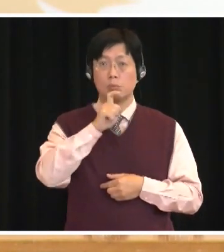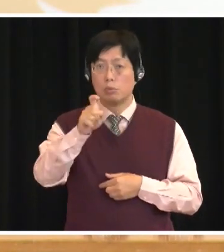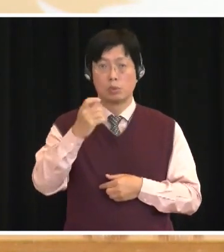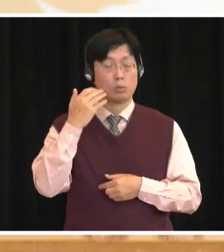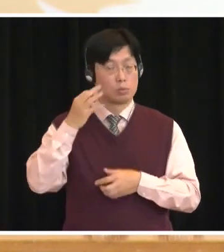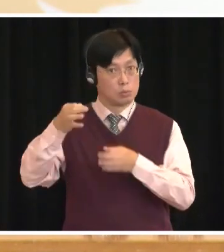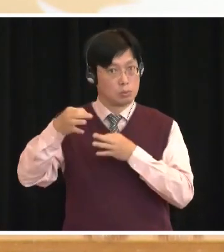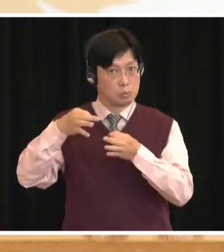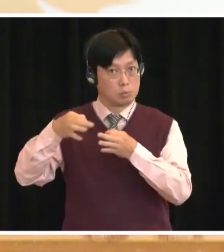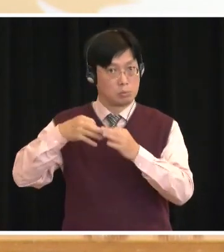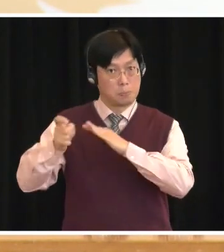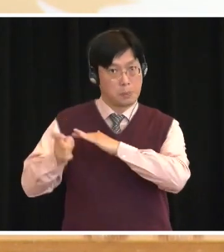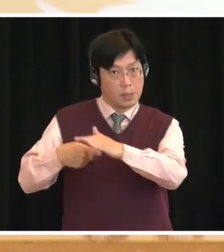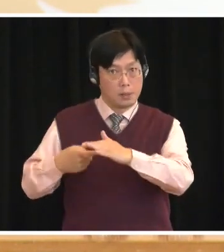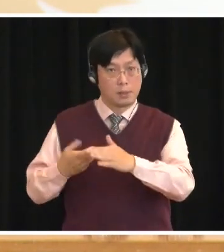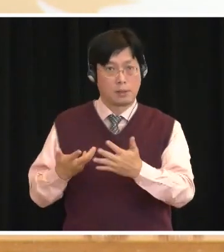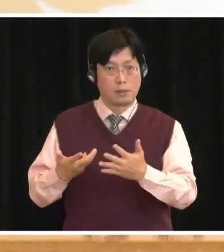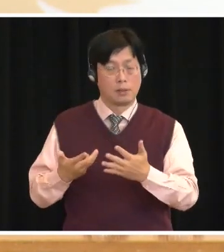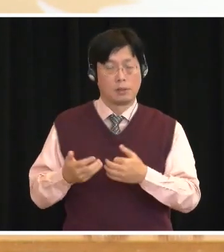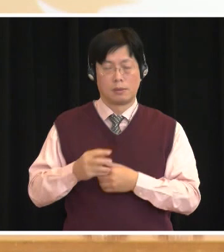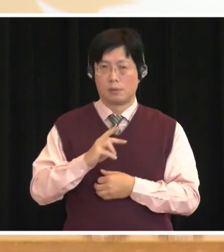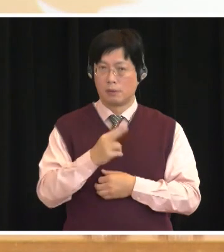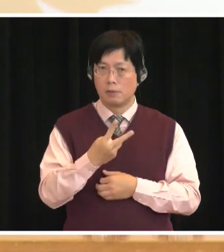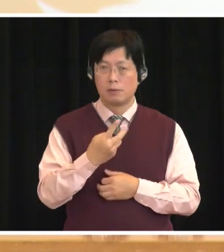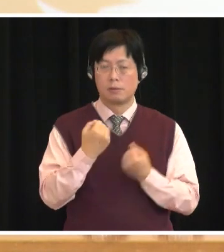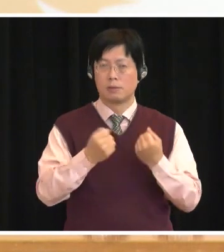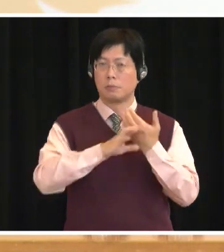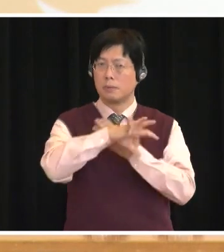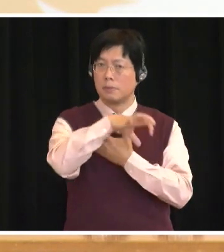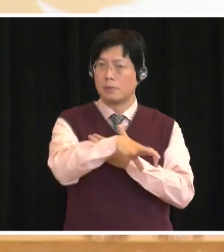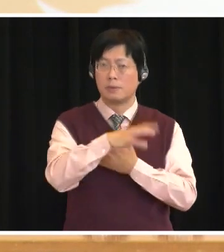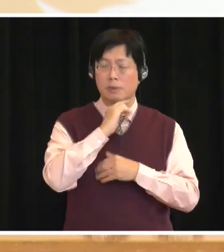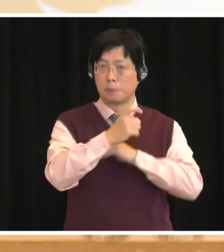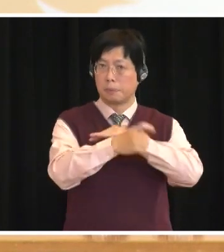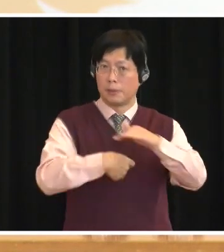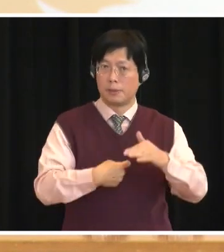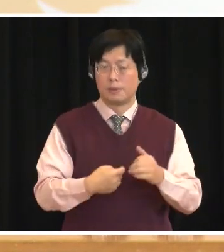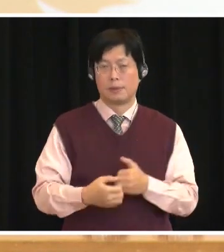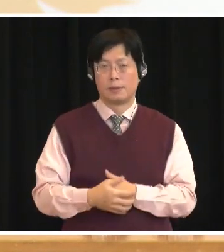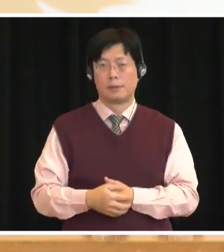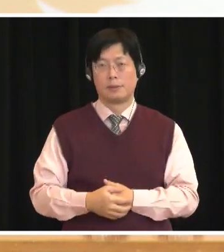or from another place. So it's the